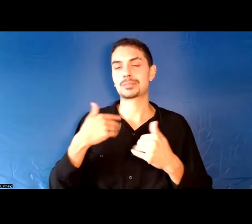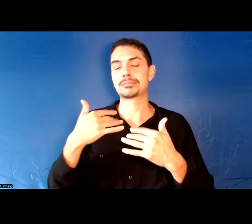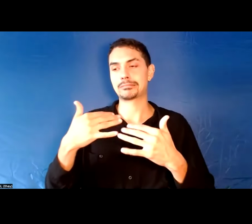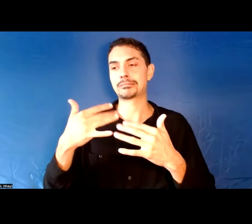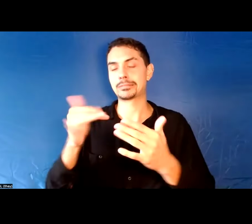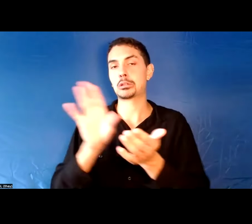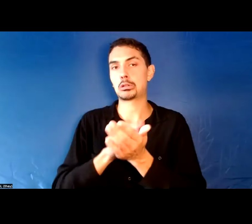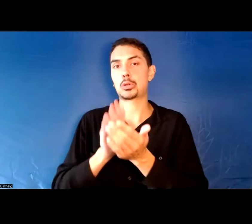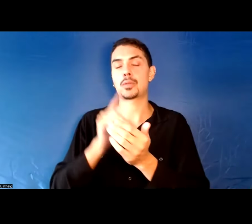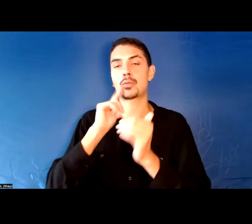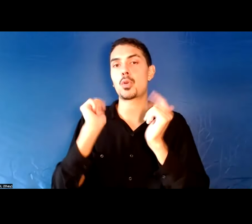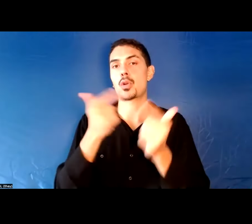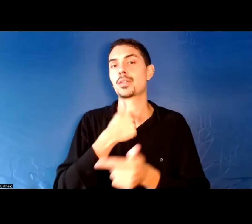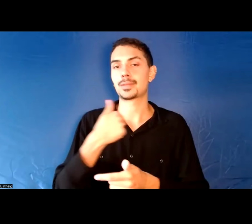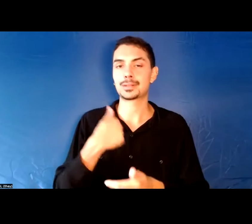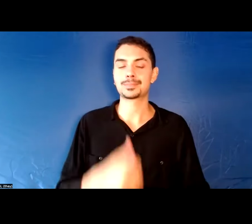for all of us. So,